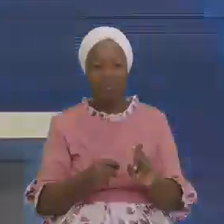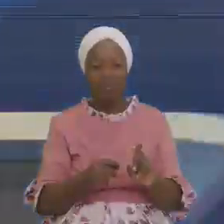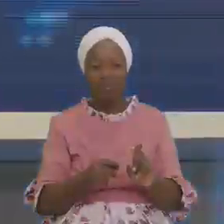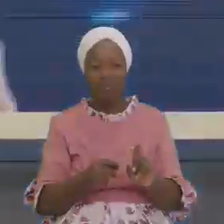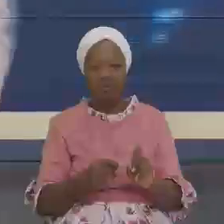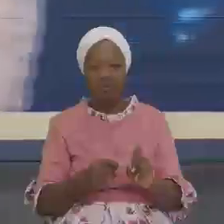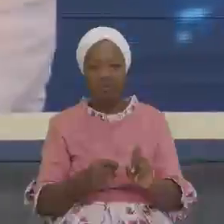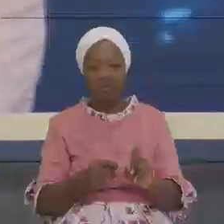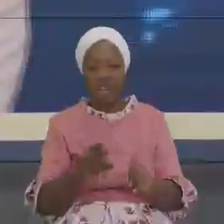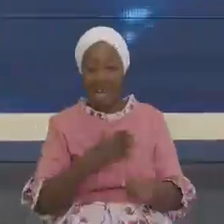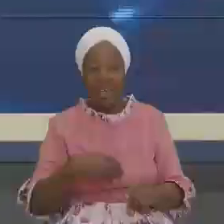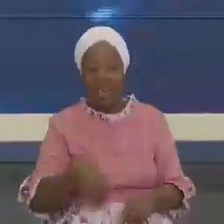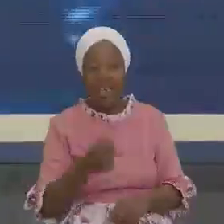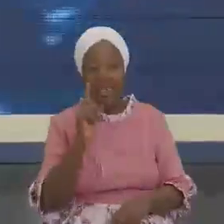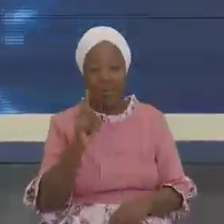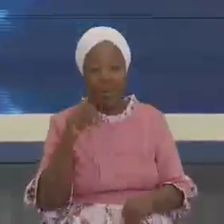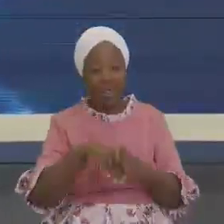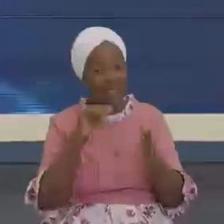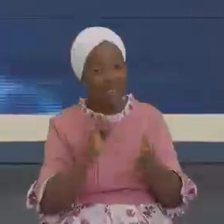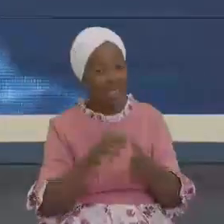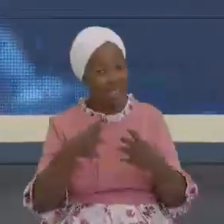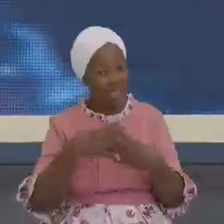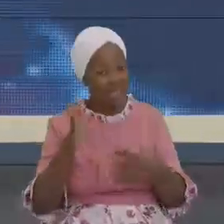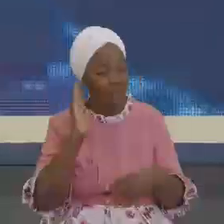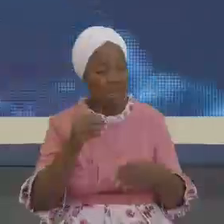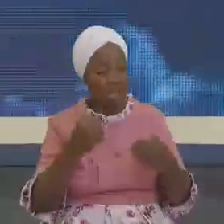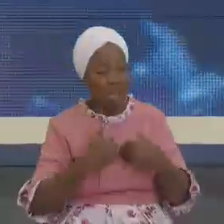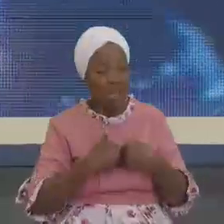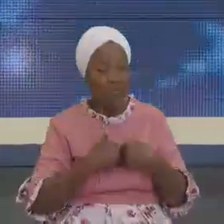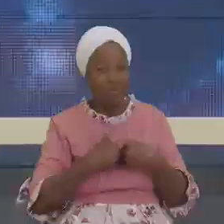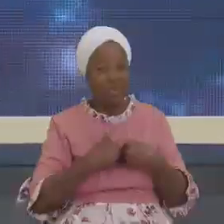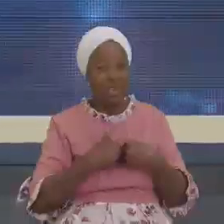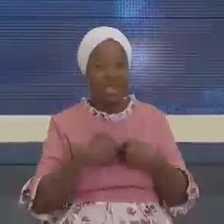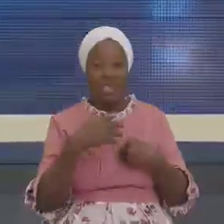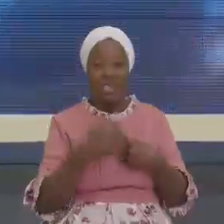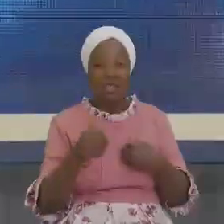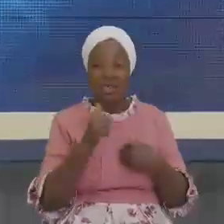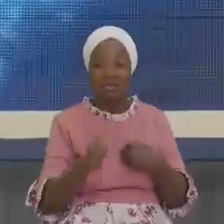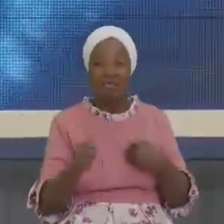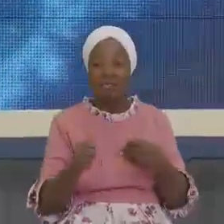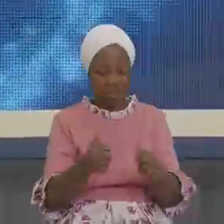And anyone in that cage will have an aborted life.